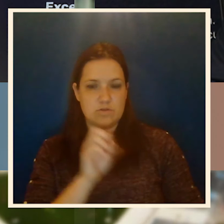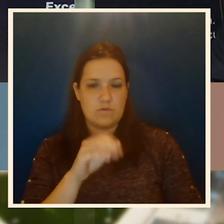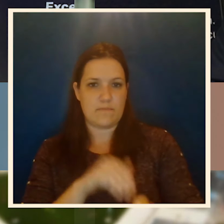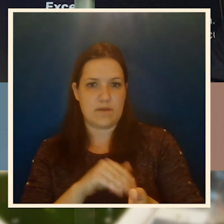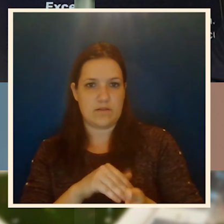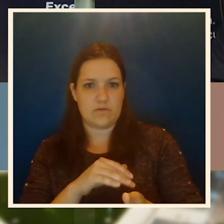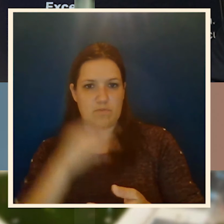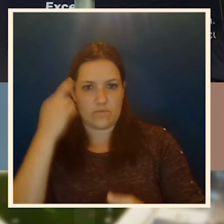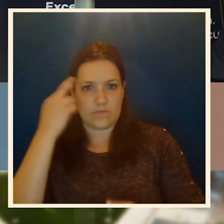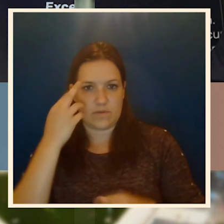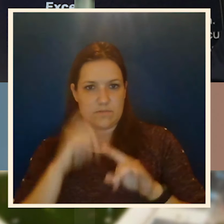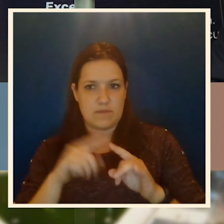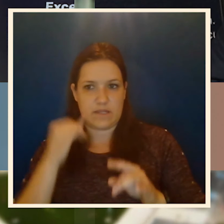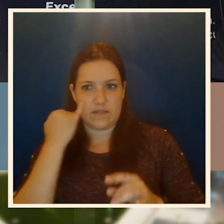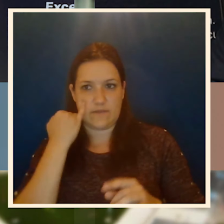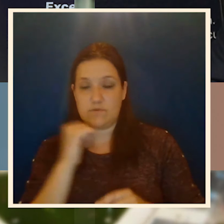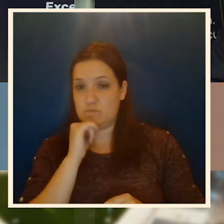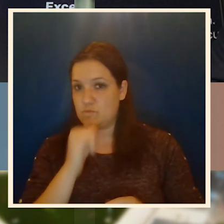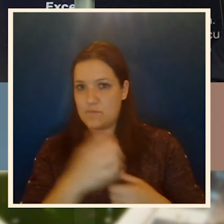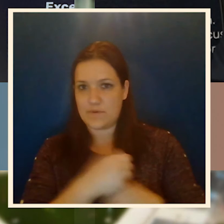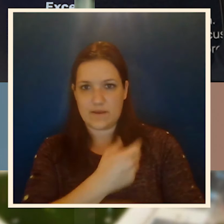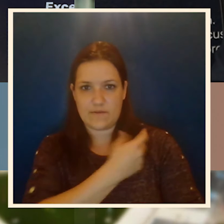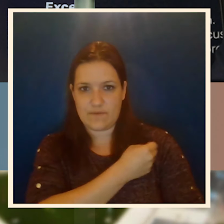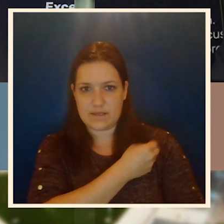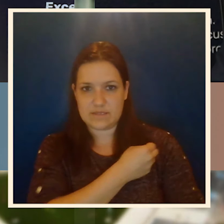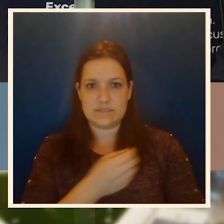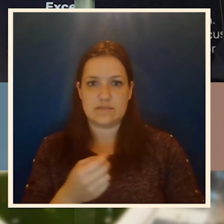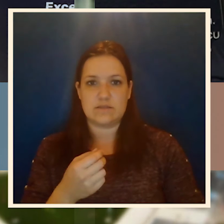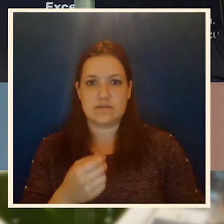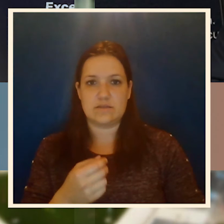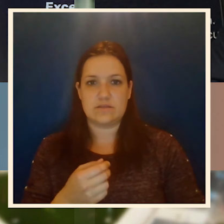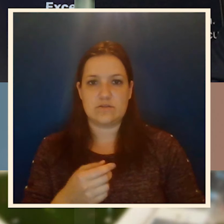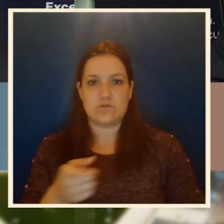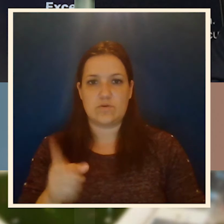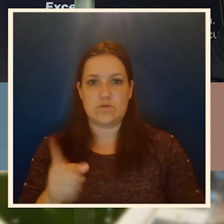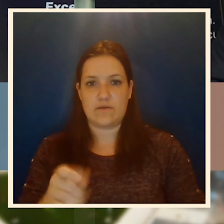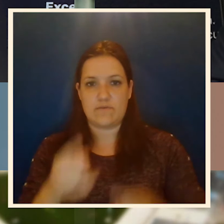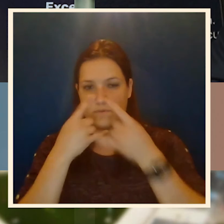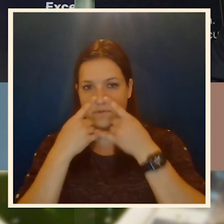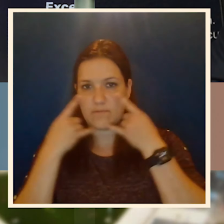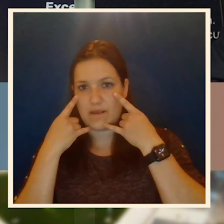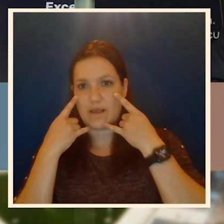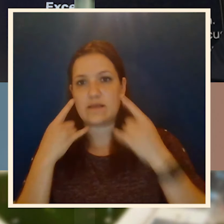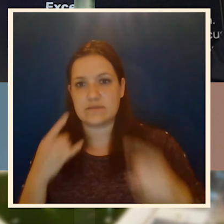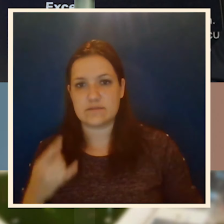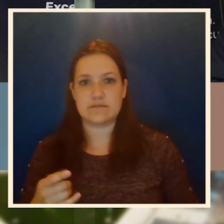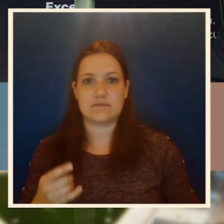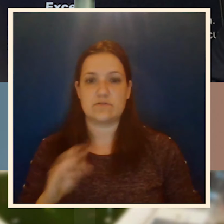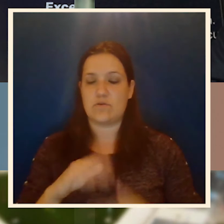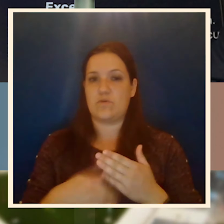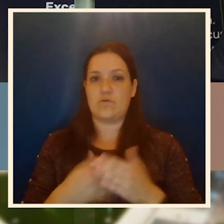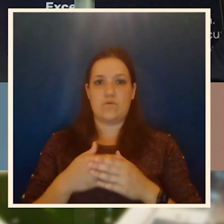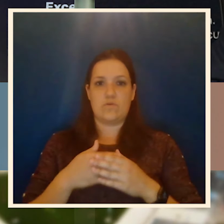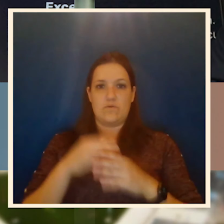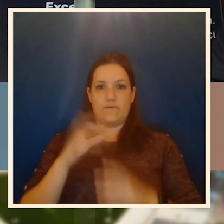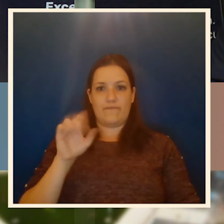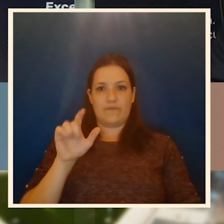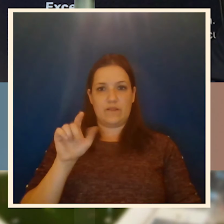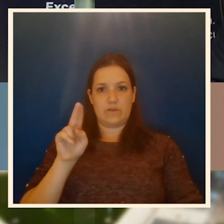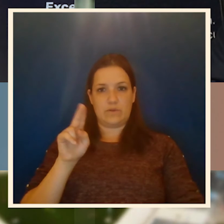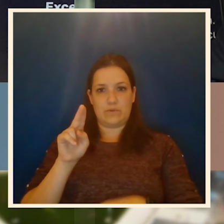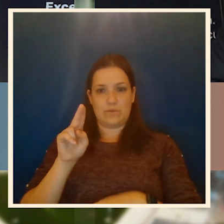flu. There are exceptions for, I believe, religious or medical purposes, but if you don't get